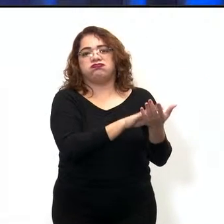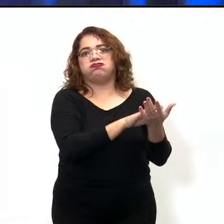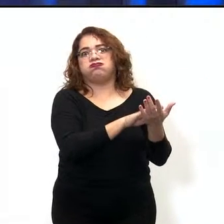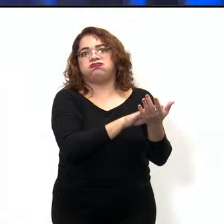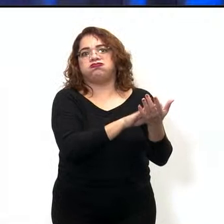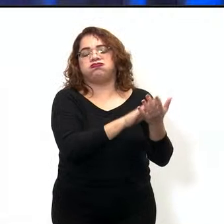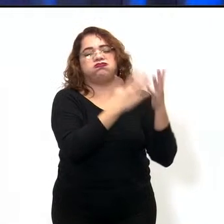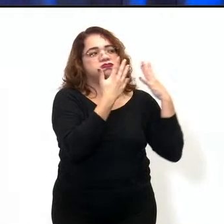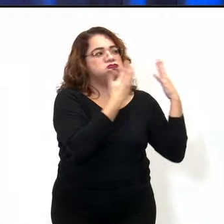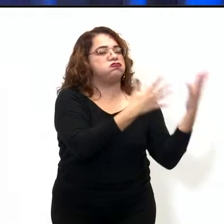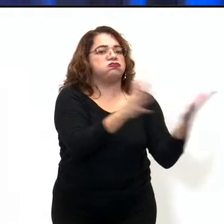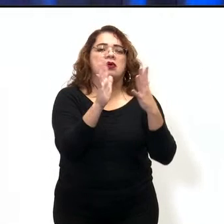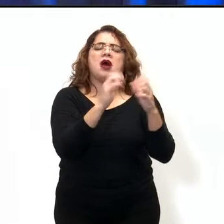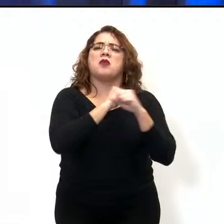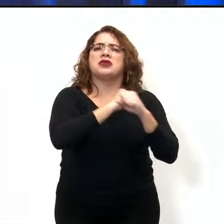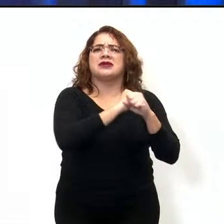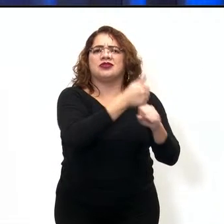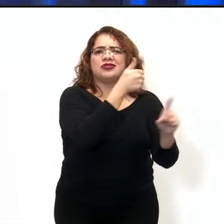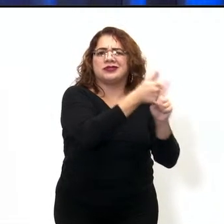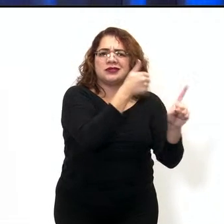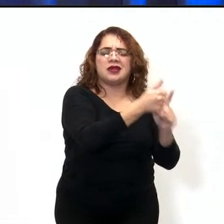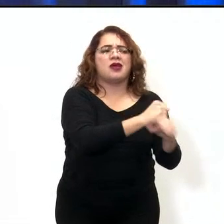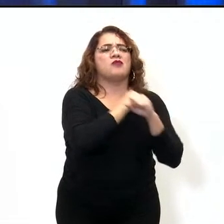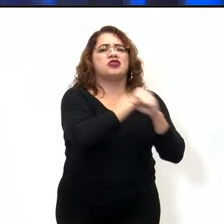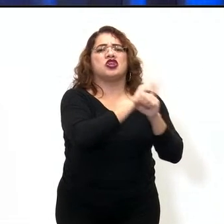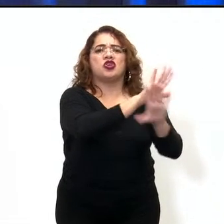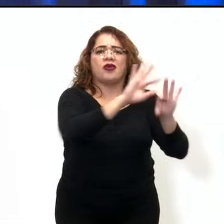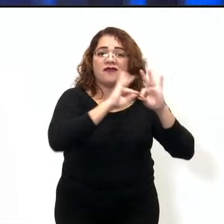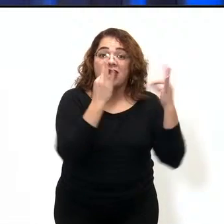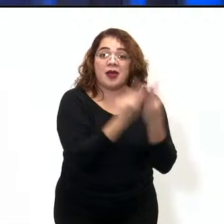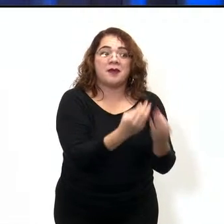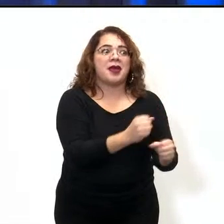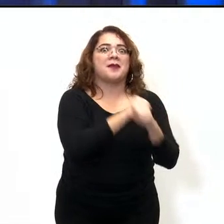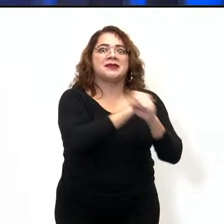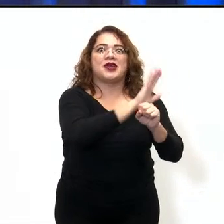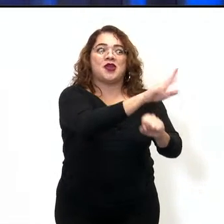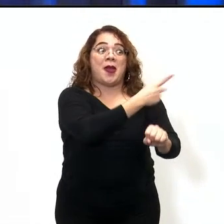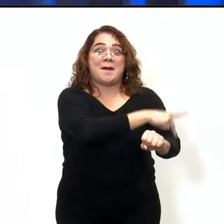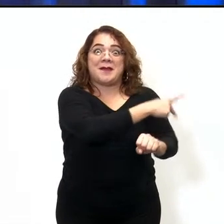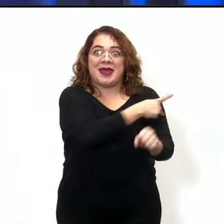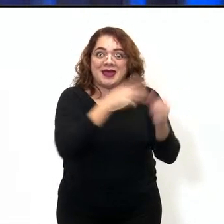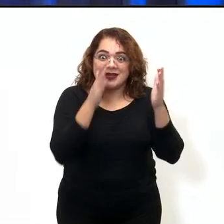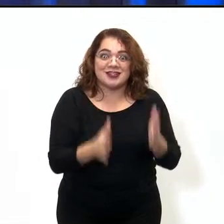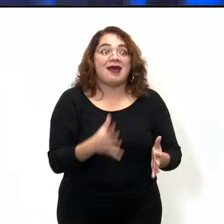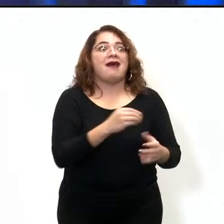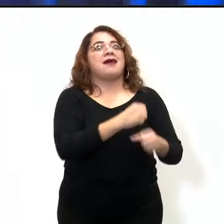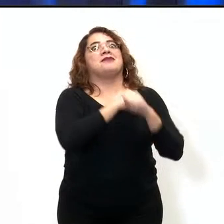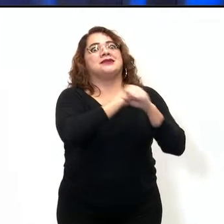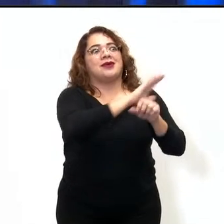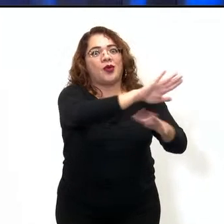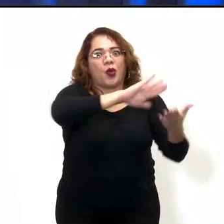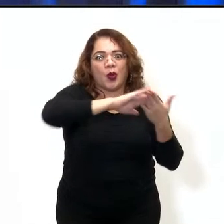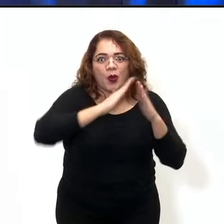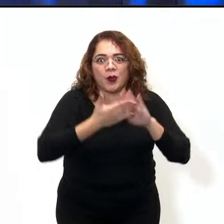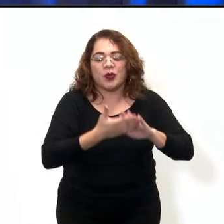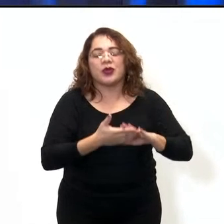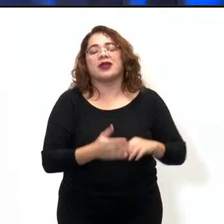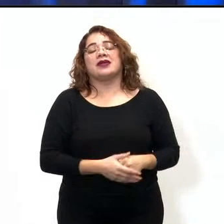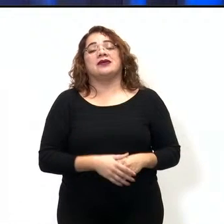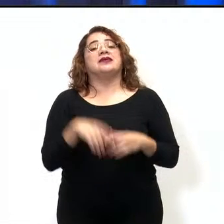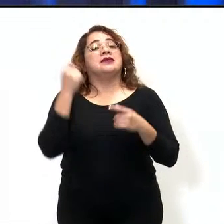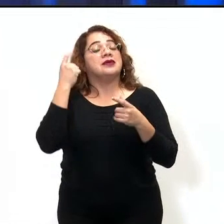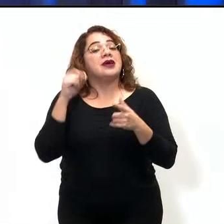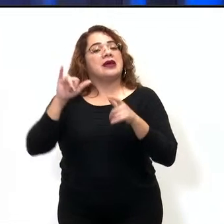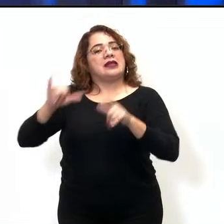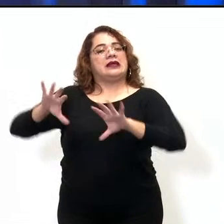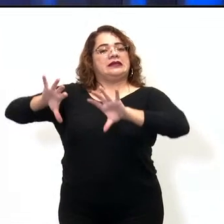yourself, but also your family, your patients, and your community. In time, the vaccine will be available to more groups in